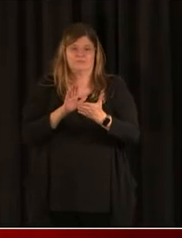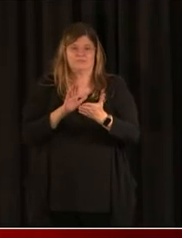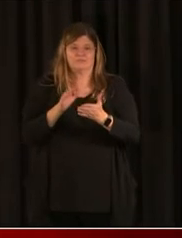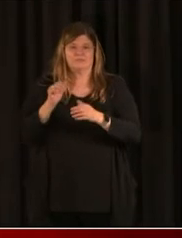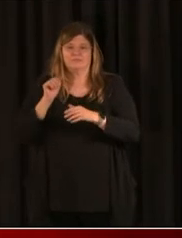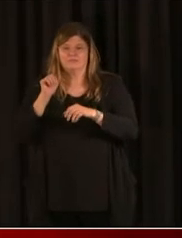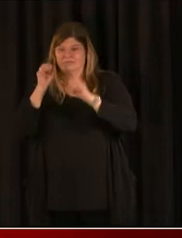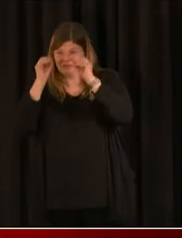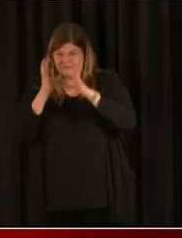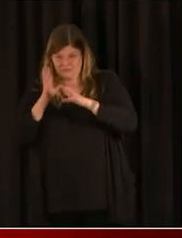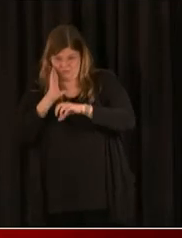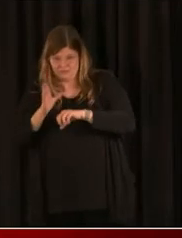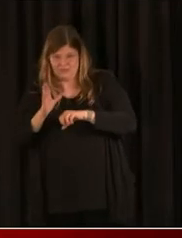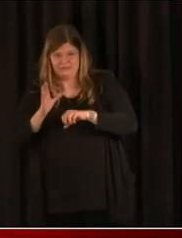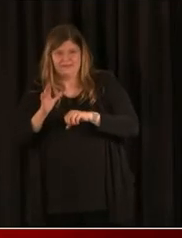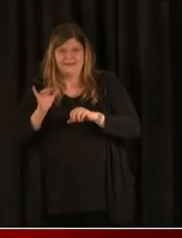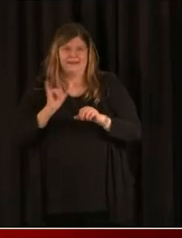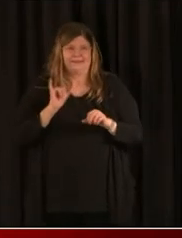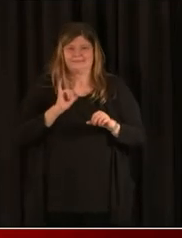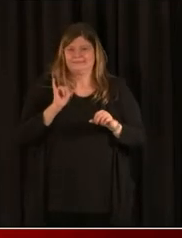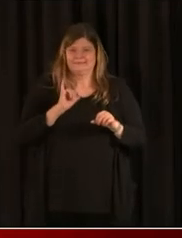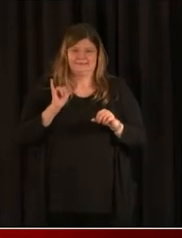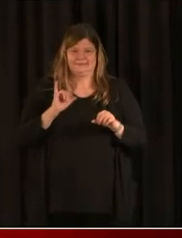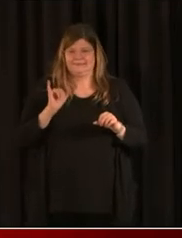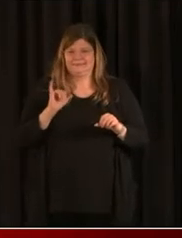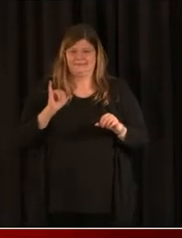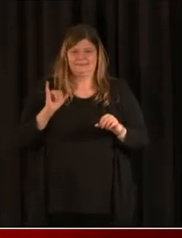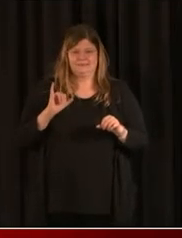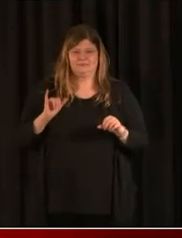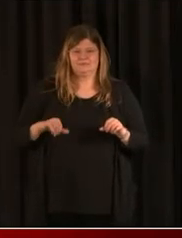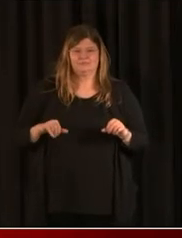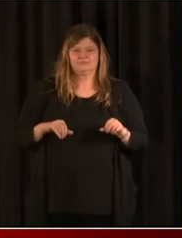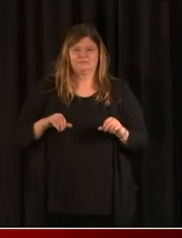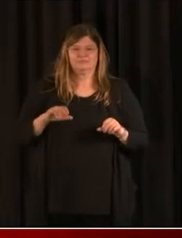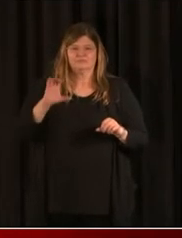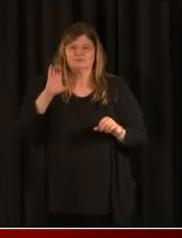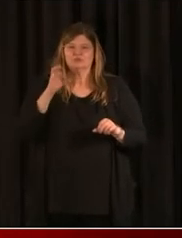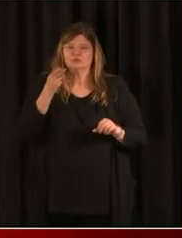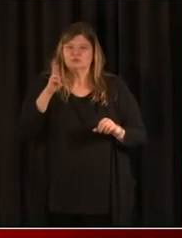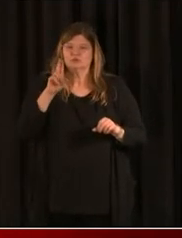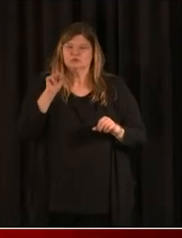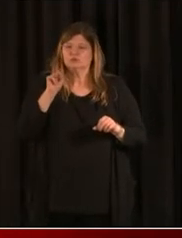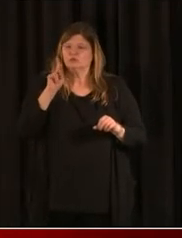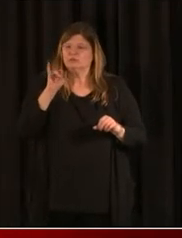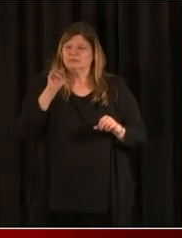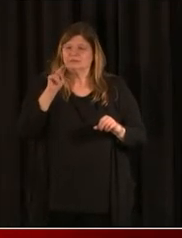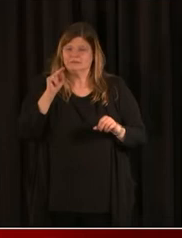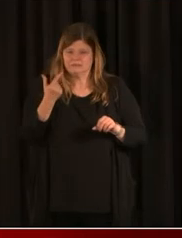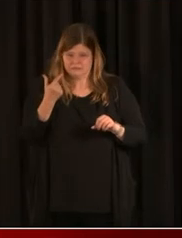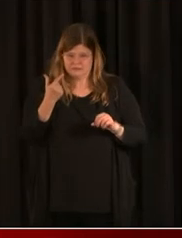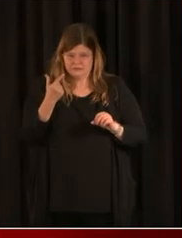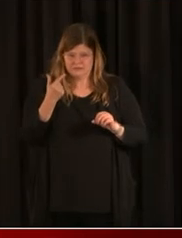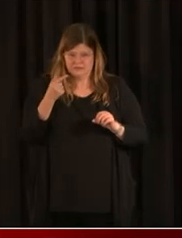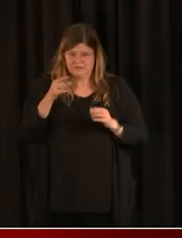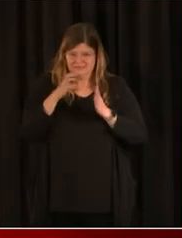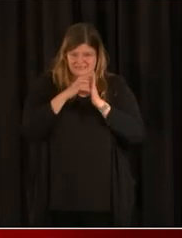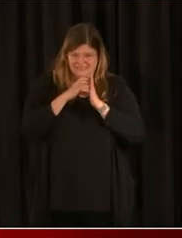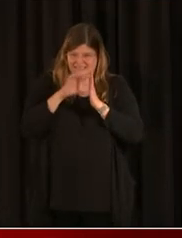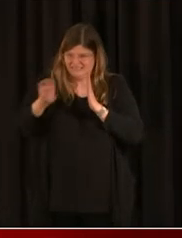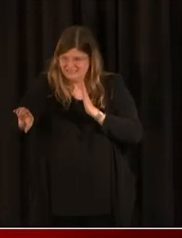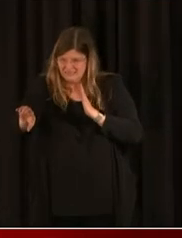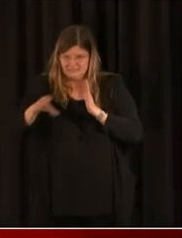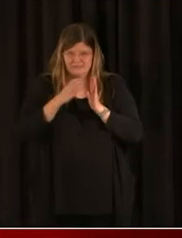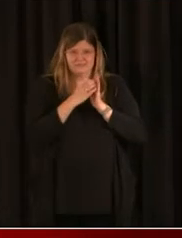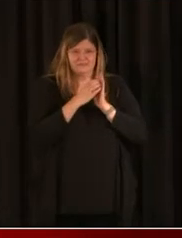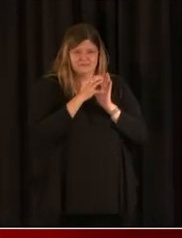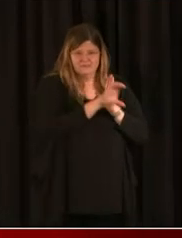with our teachers on is a chunking of the lesson where part of the lesson is taught to the students in person. They can get